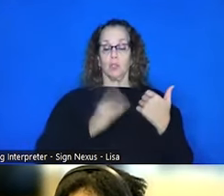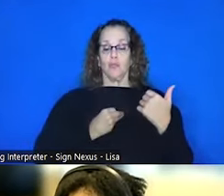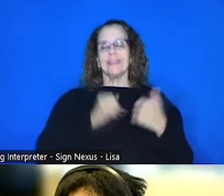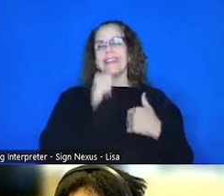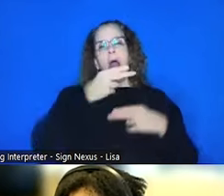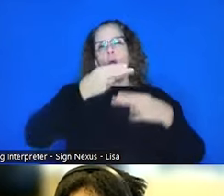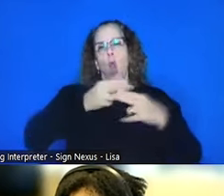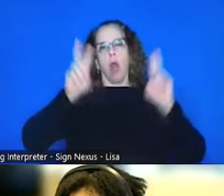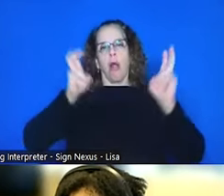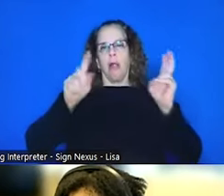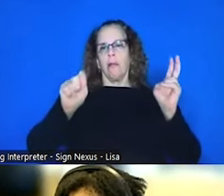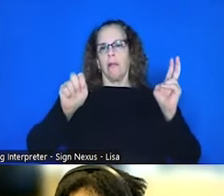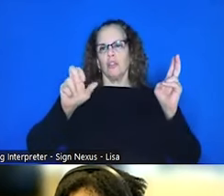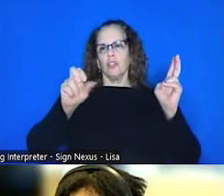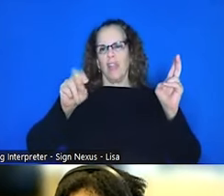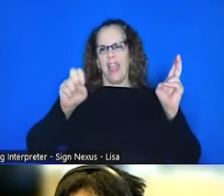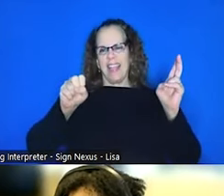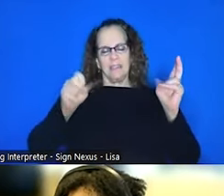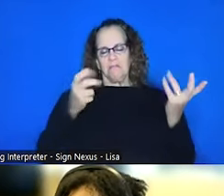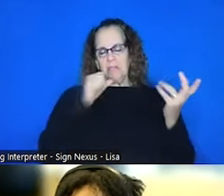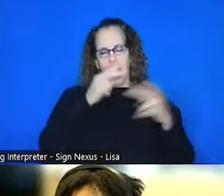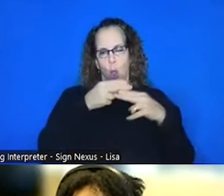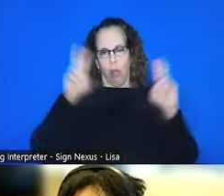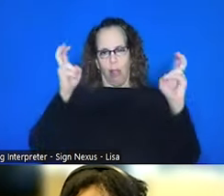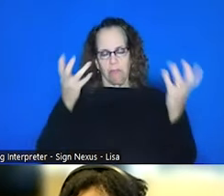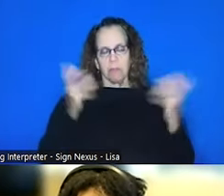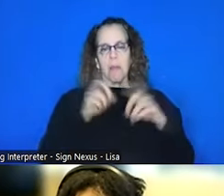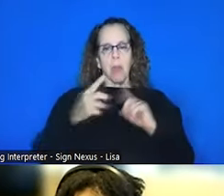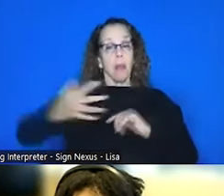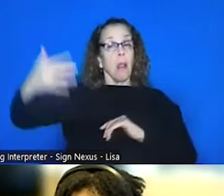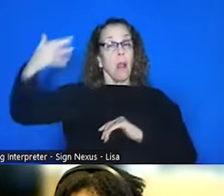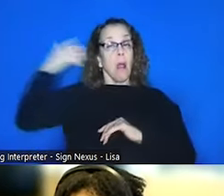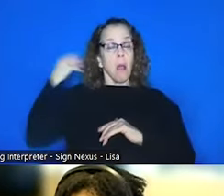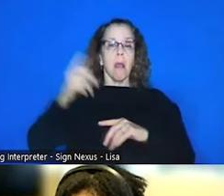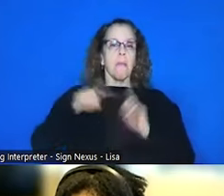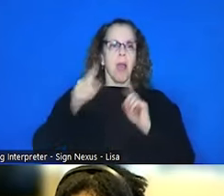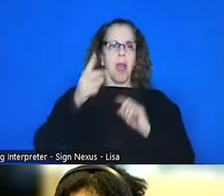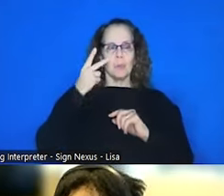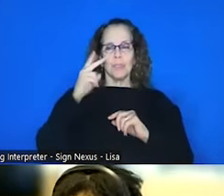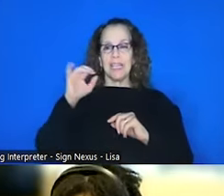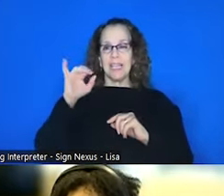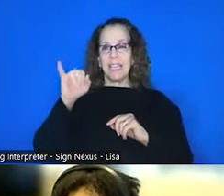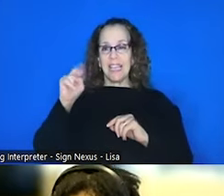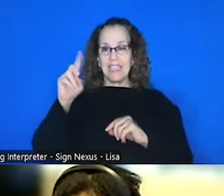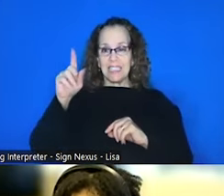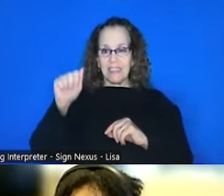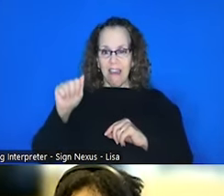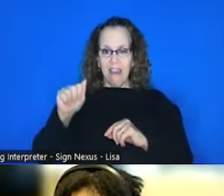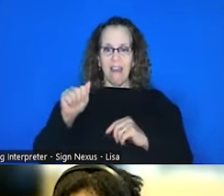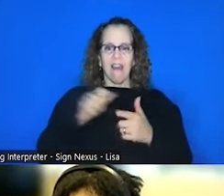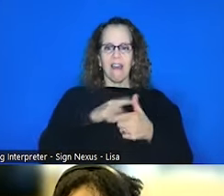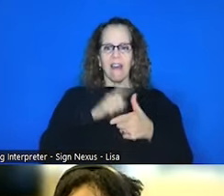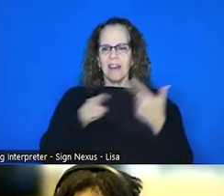think like if you look at India, South Asia, the Hedras, Katois in